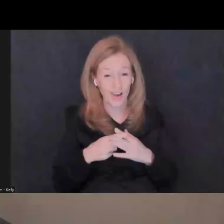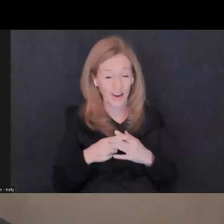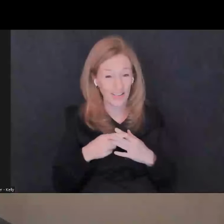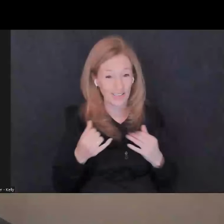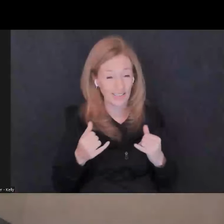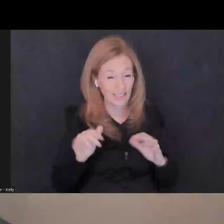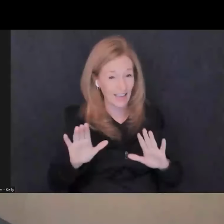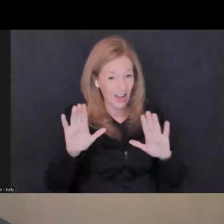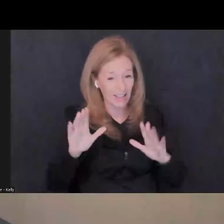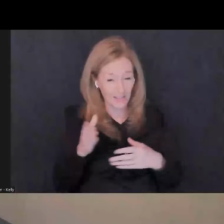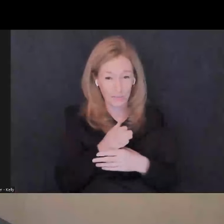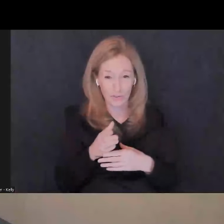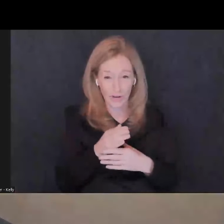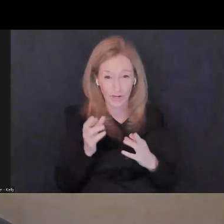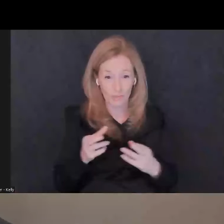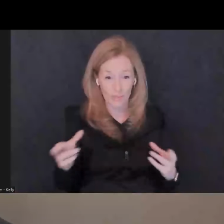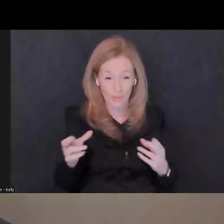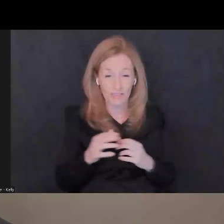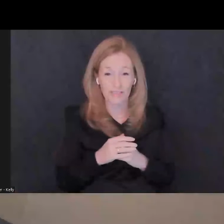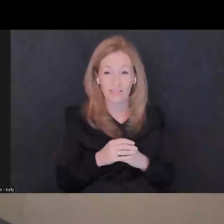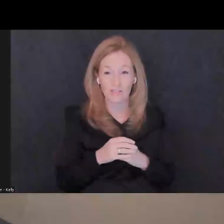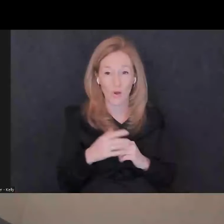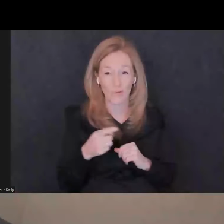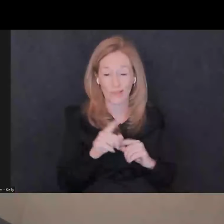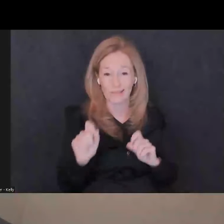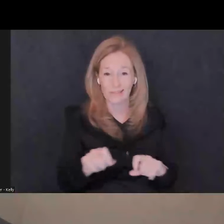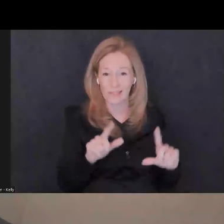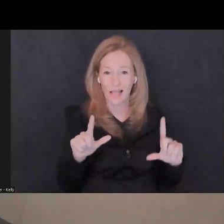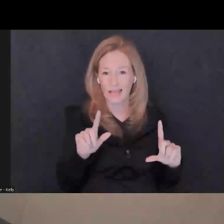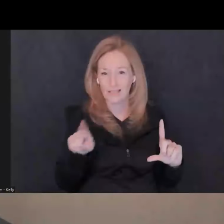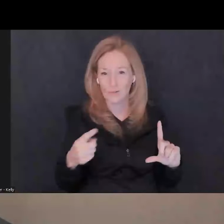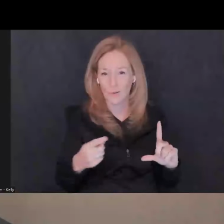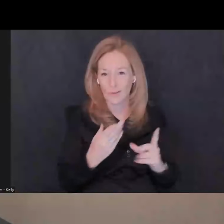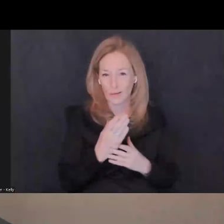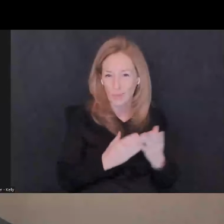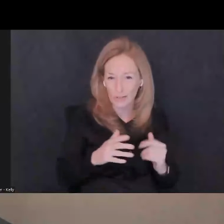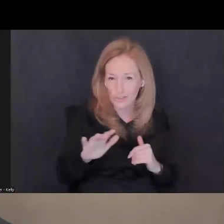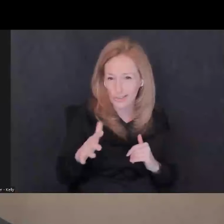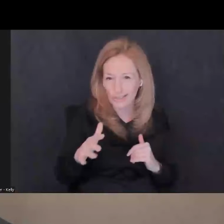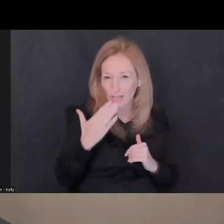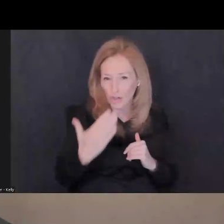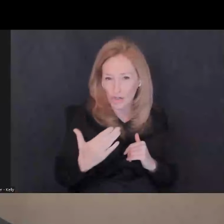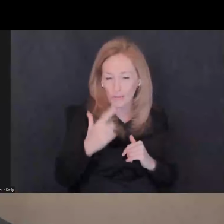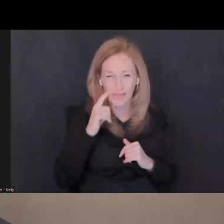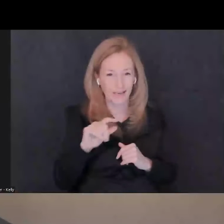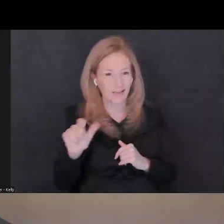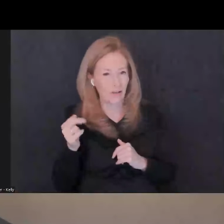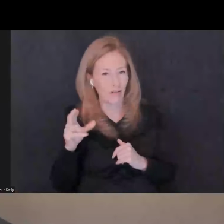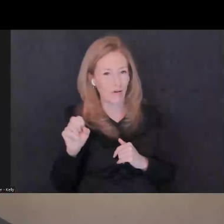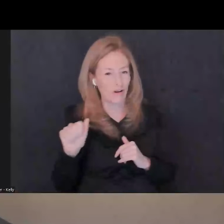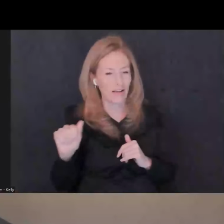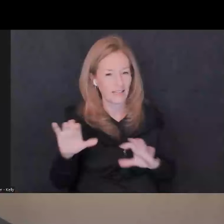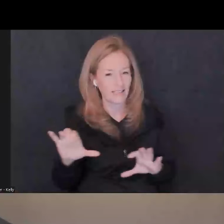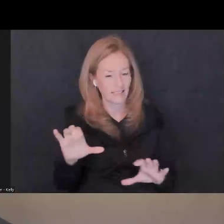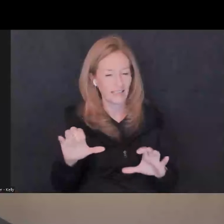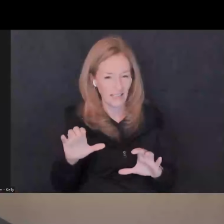the resources. So I feel like this slide is only like partially good because she did a much better job having you guys see the breathe